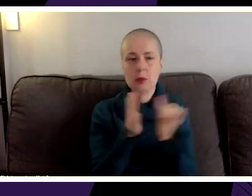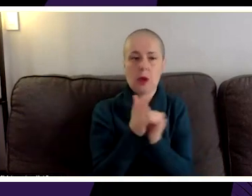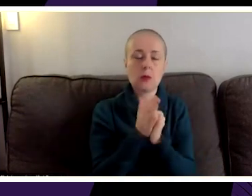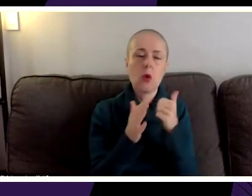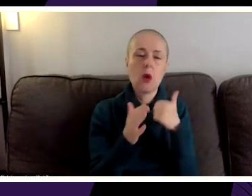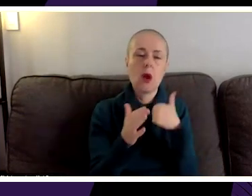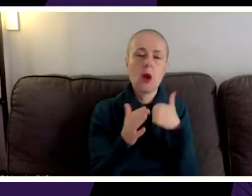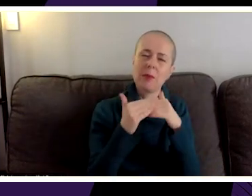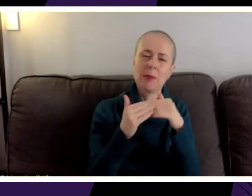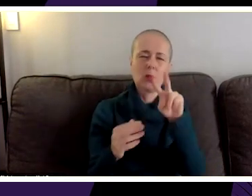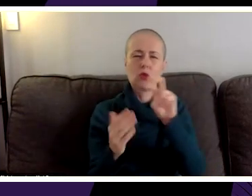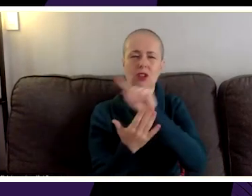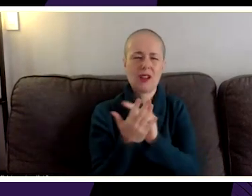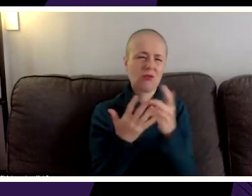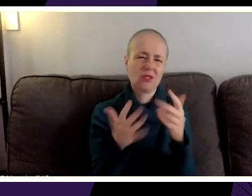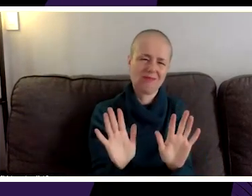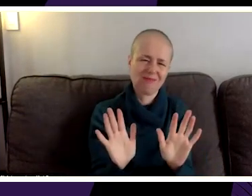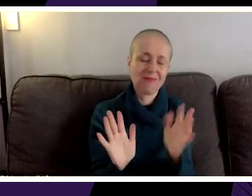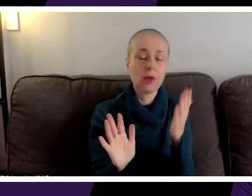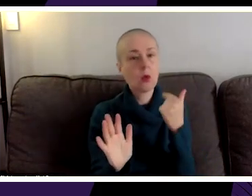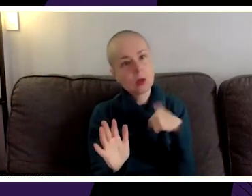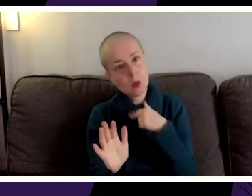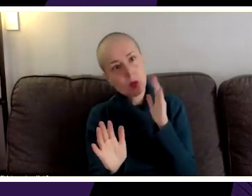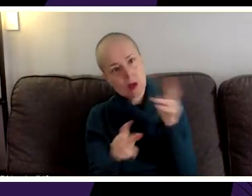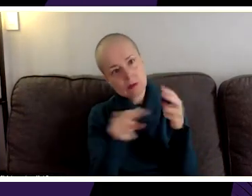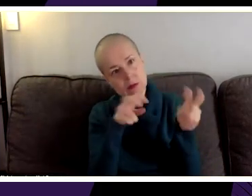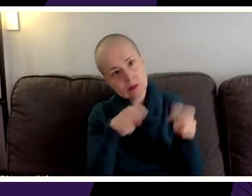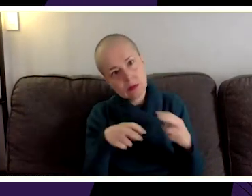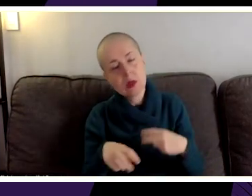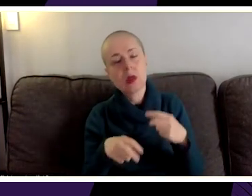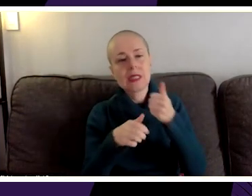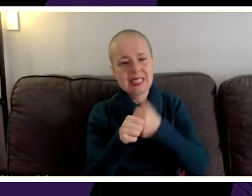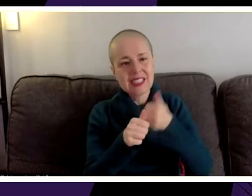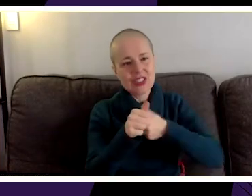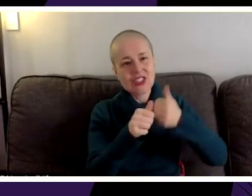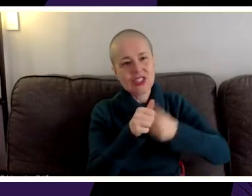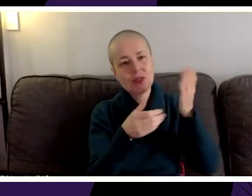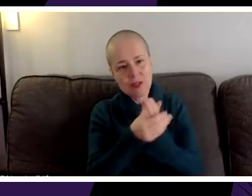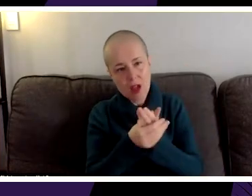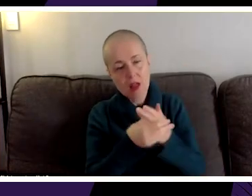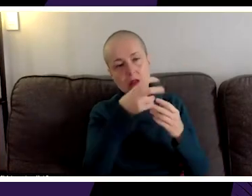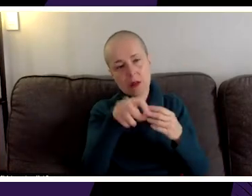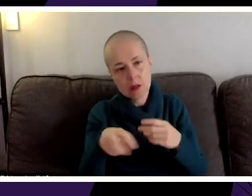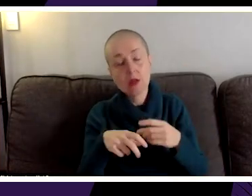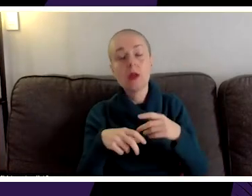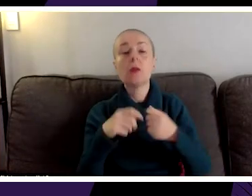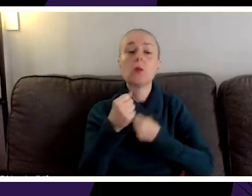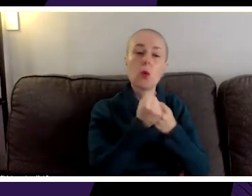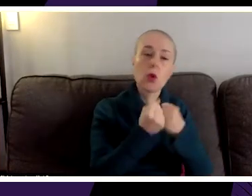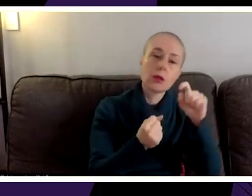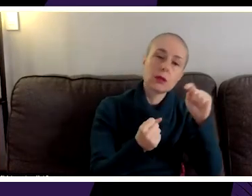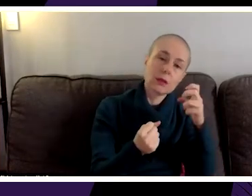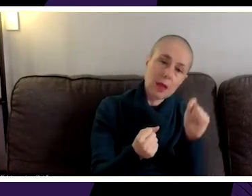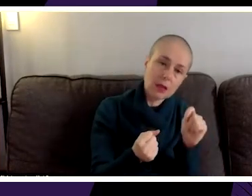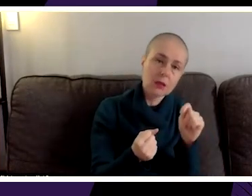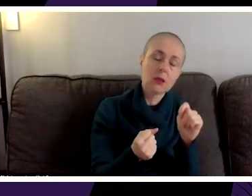limit. And as such, because we're probably going to migrate things file by file, we'll have to support both TypeScript and JavaScript. And also the test